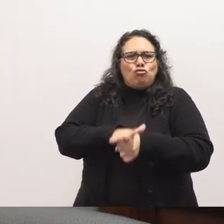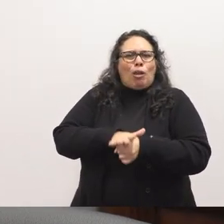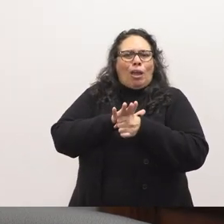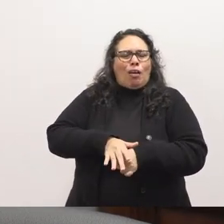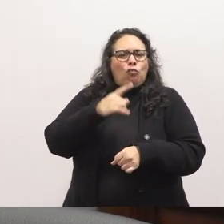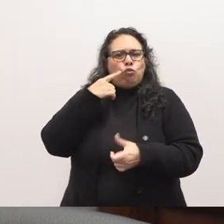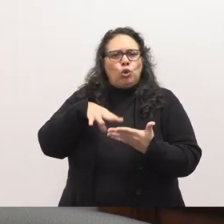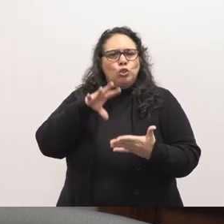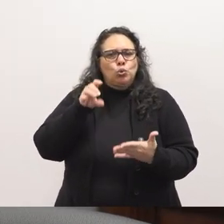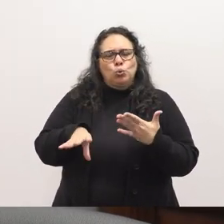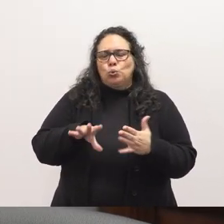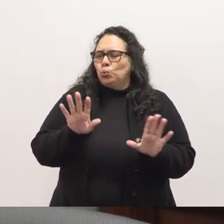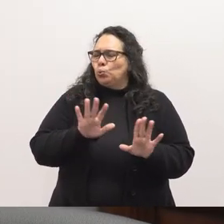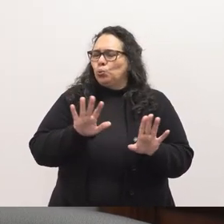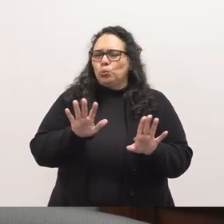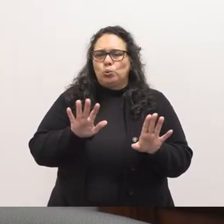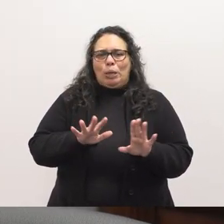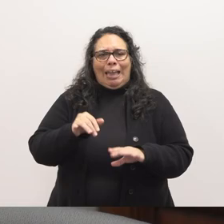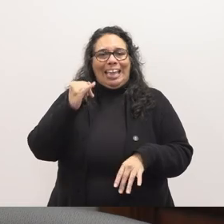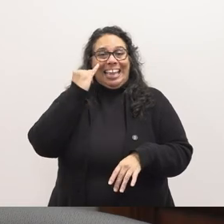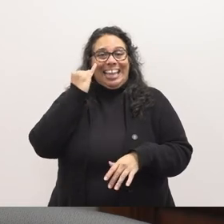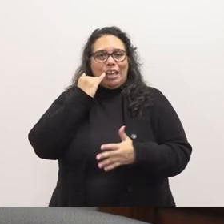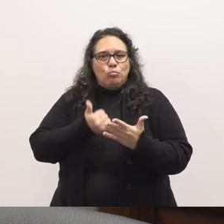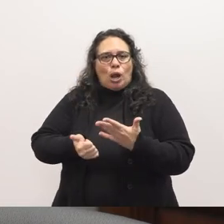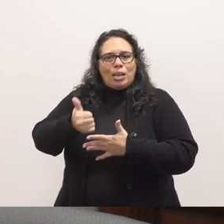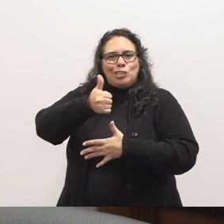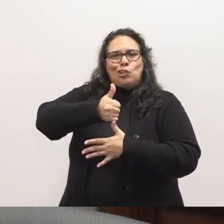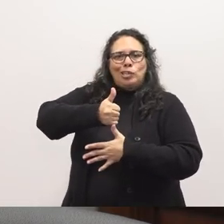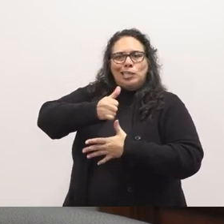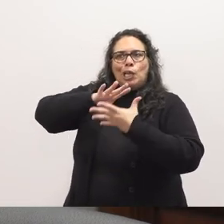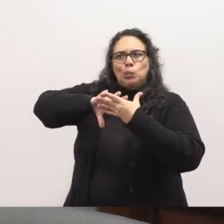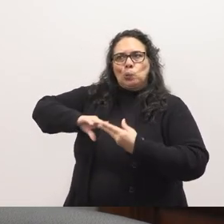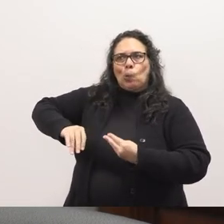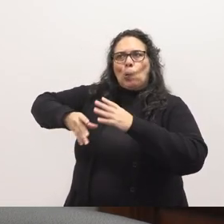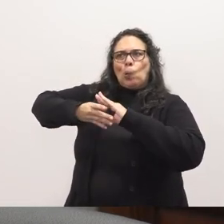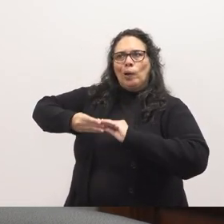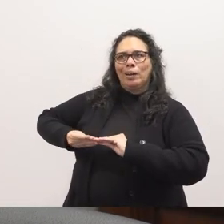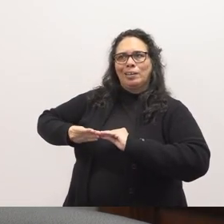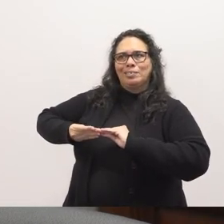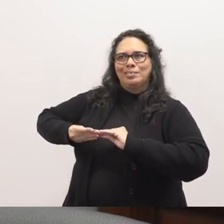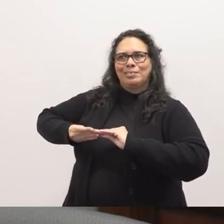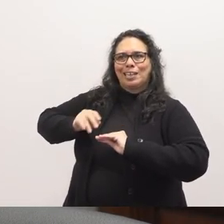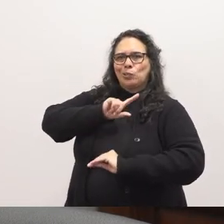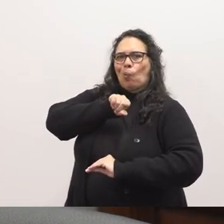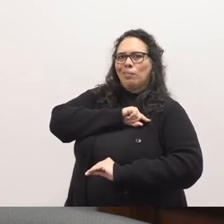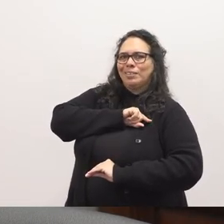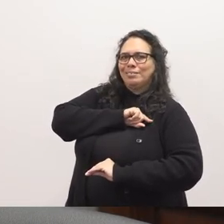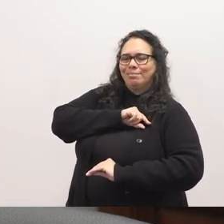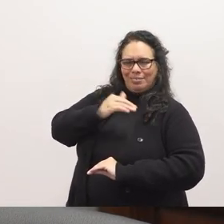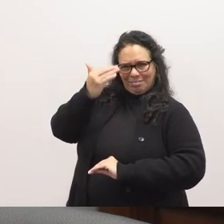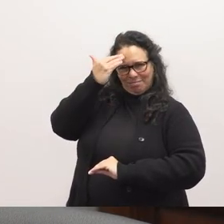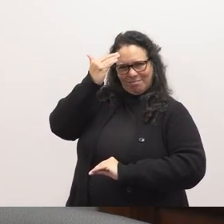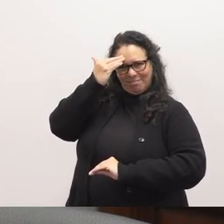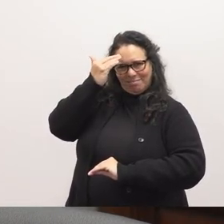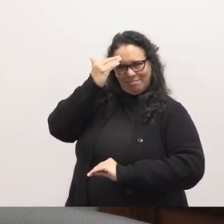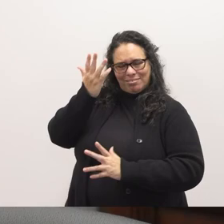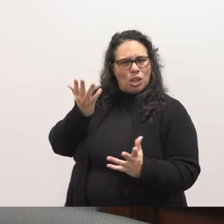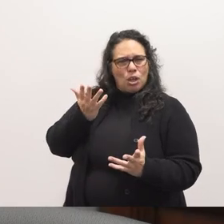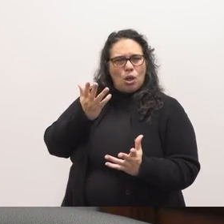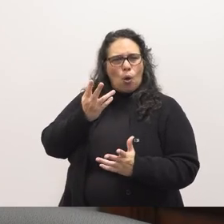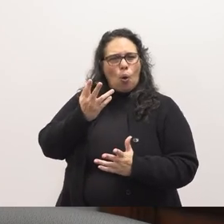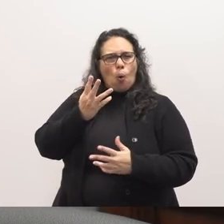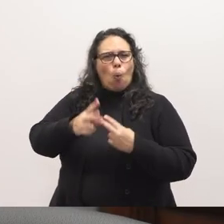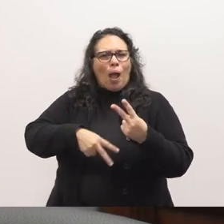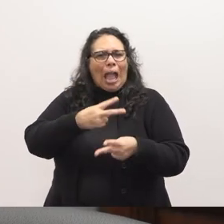students, right? Especially if we're prioritizing conversations around what we're doing as a district. What kinds of supports are we